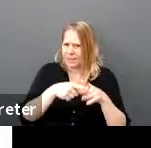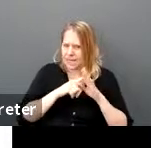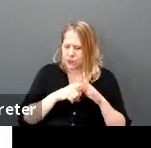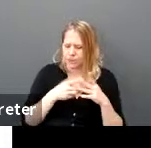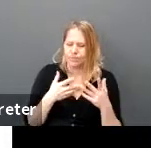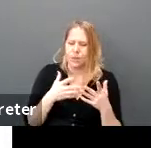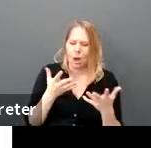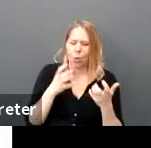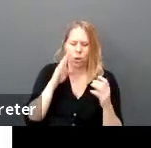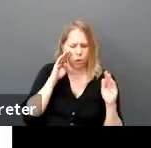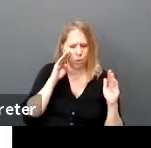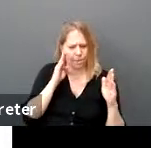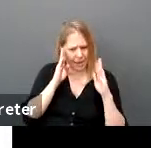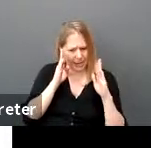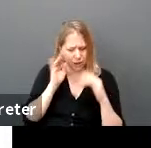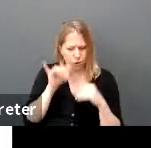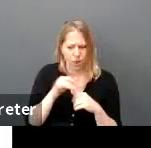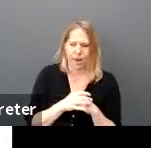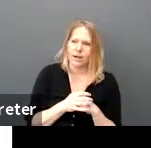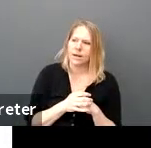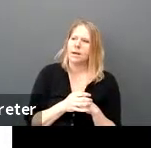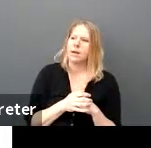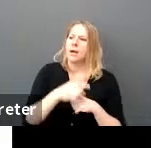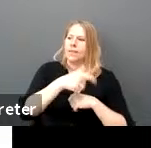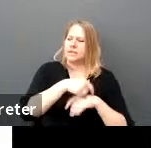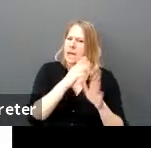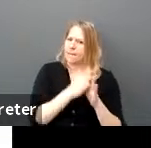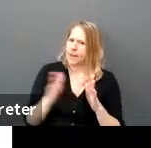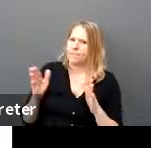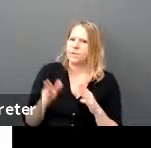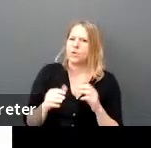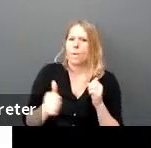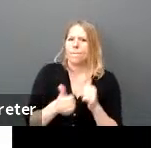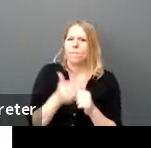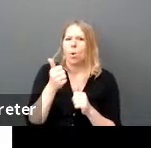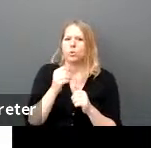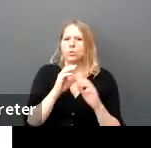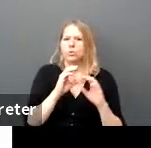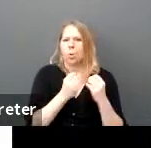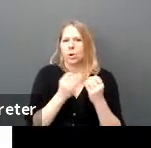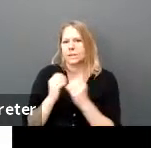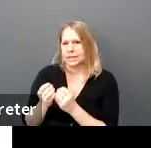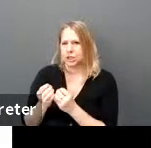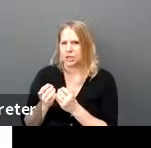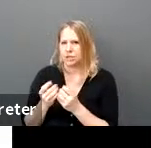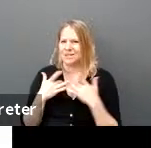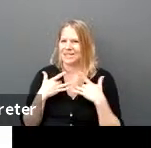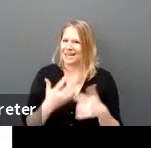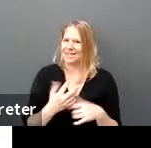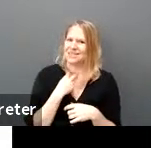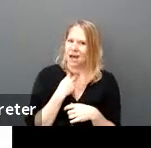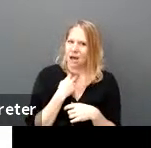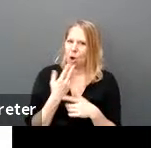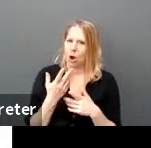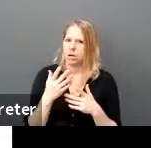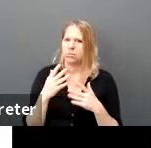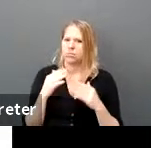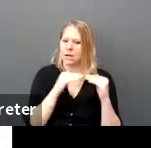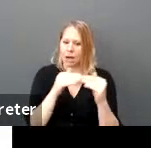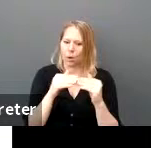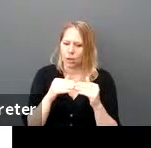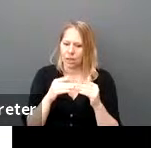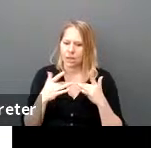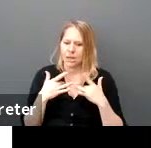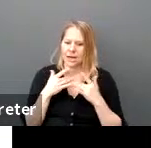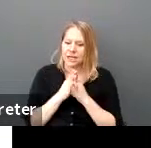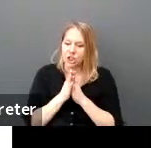pay attention to the implementation timeline, because when most organizations, schools get stuck on equity initiatives, it's because